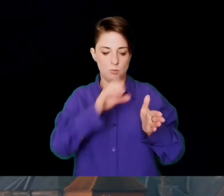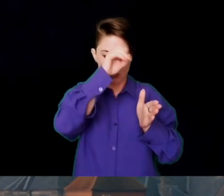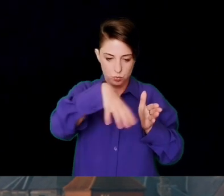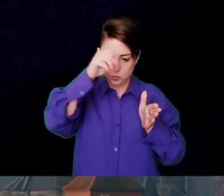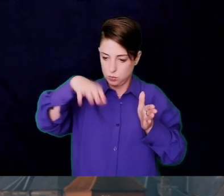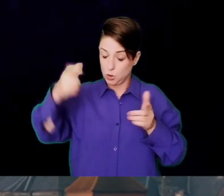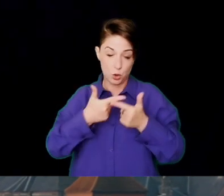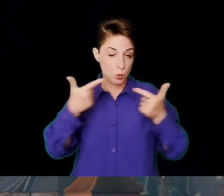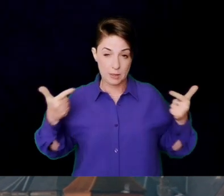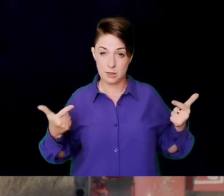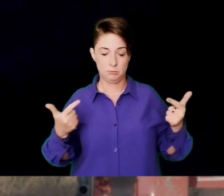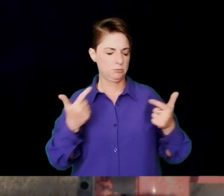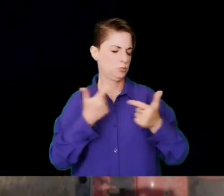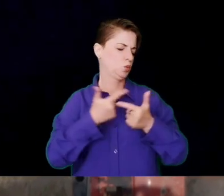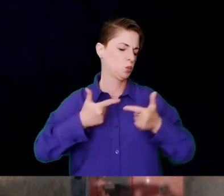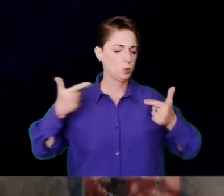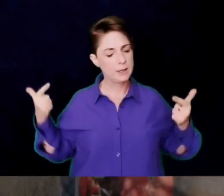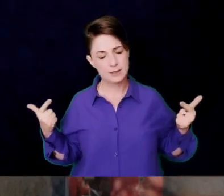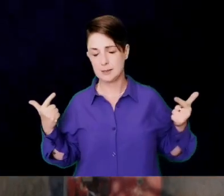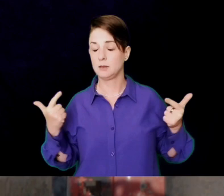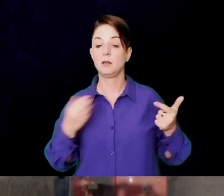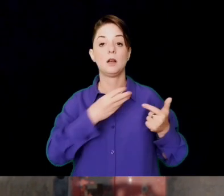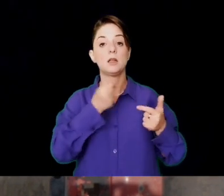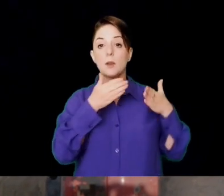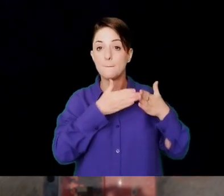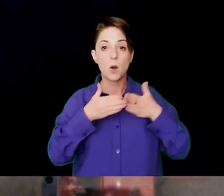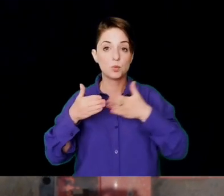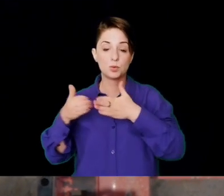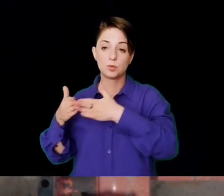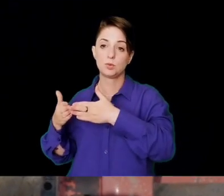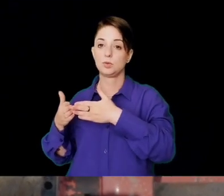pots. You know, there's some boats working,